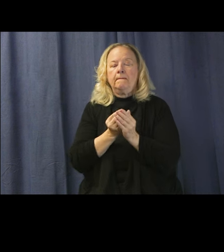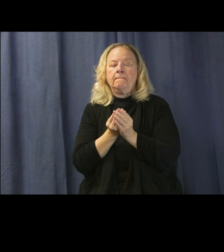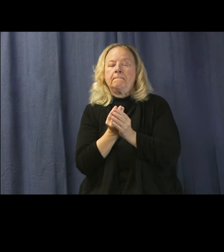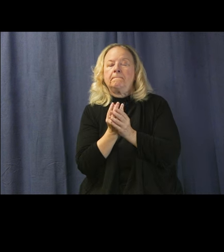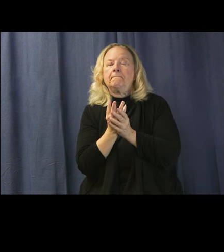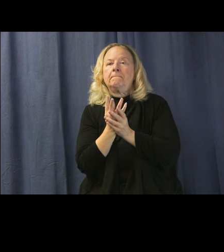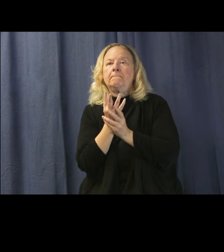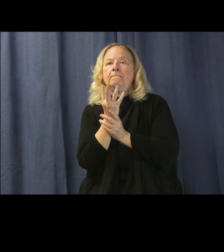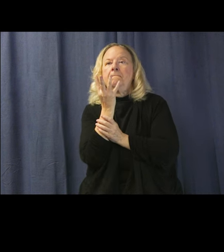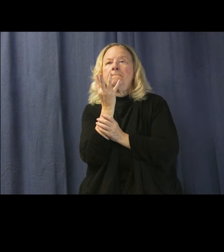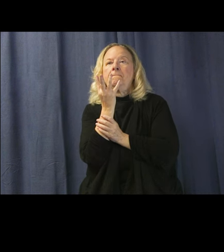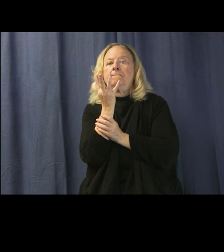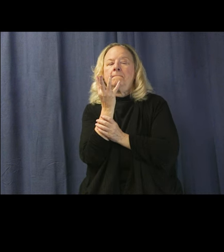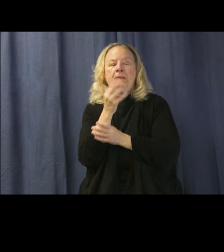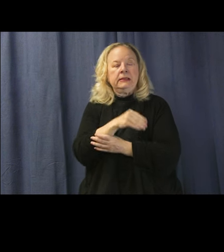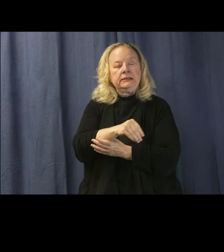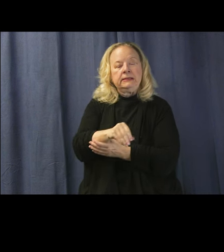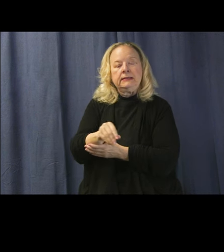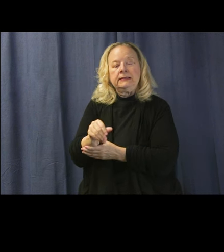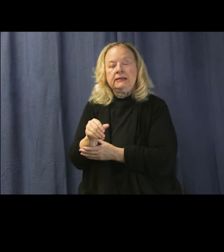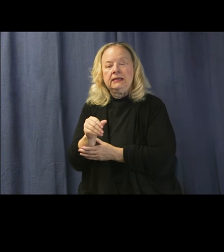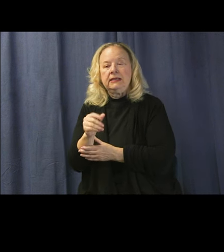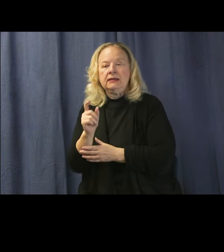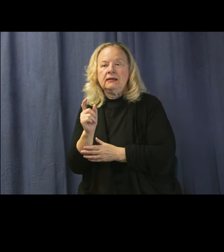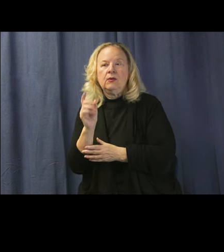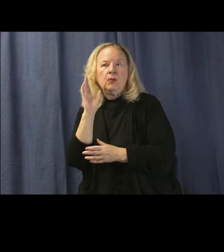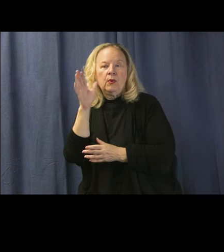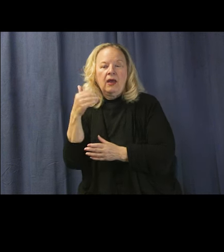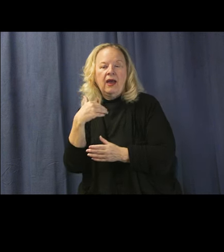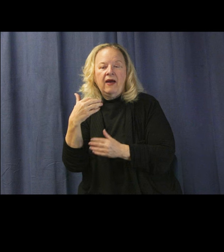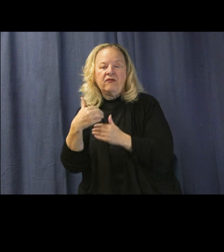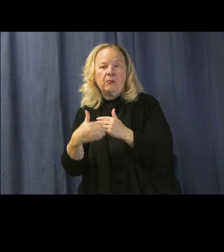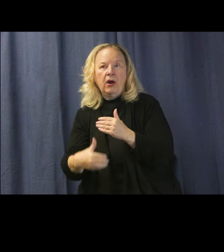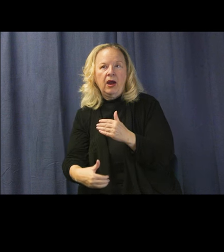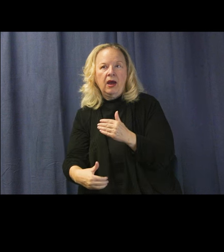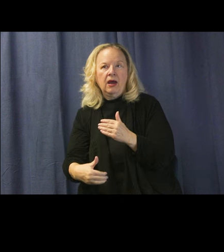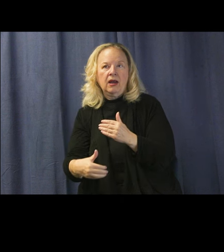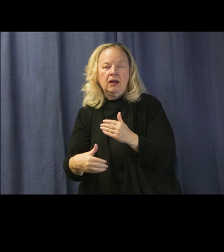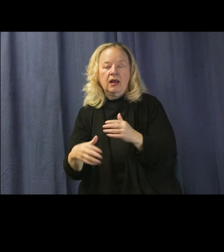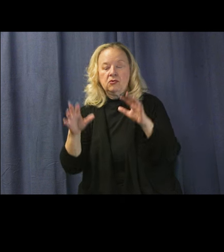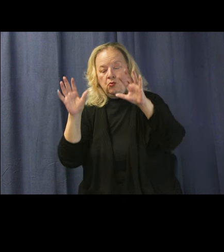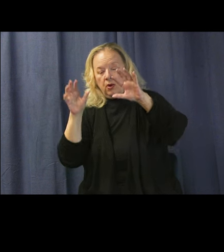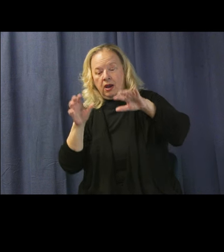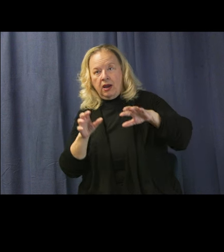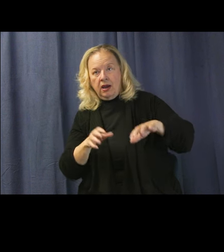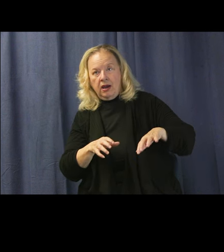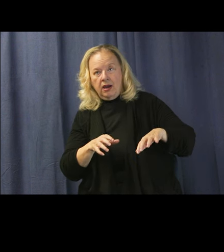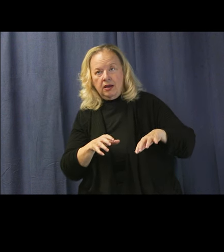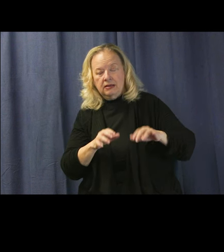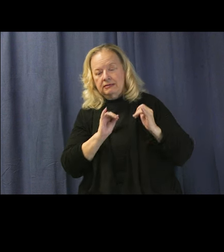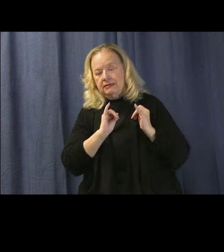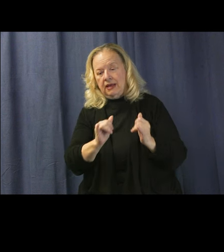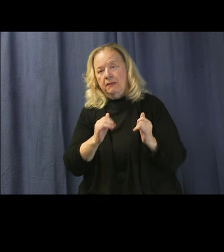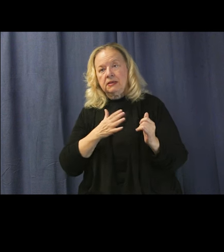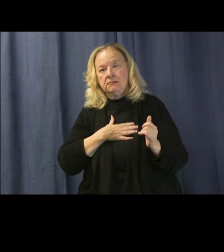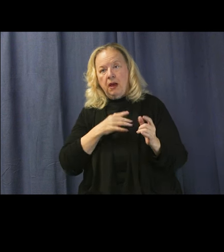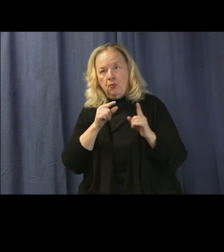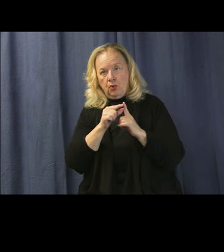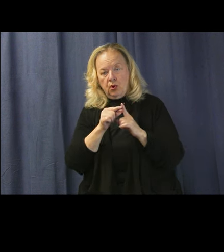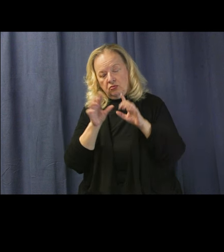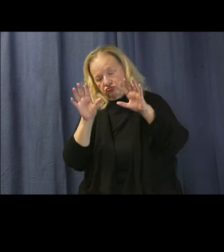bud, that it may give seed to the sower and bread to the eater. And then he says, as the rain comes down, so shall my word